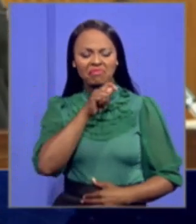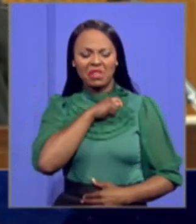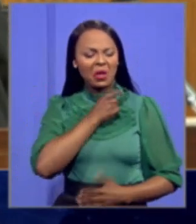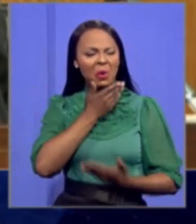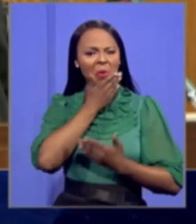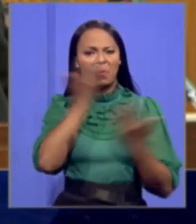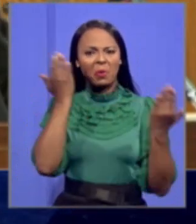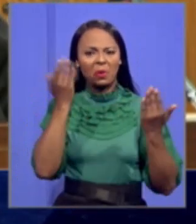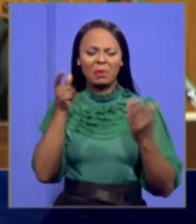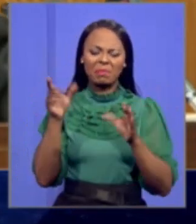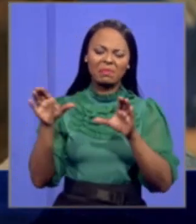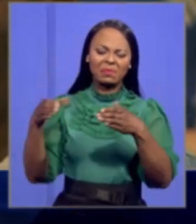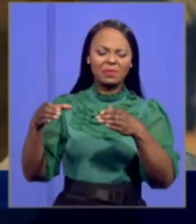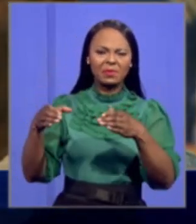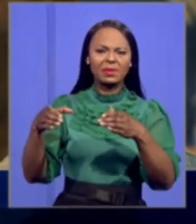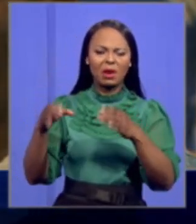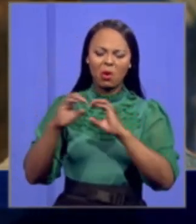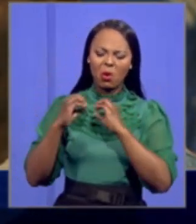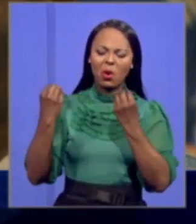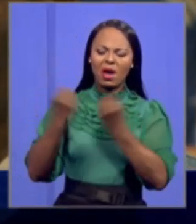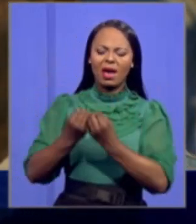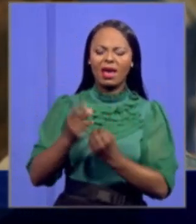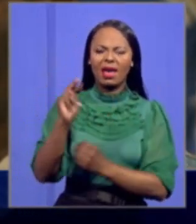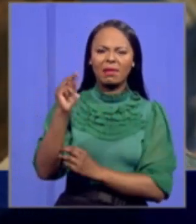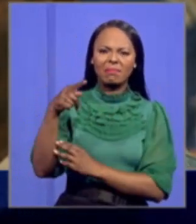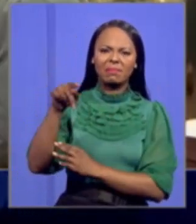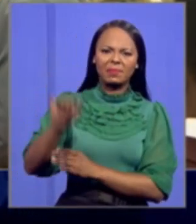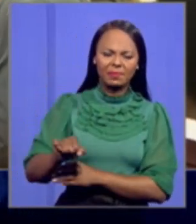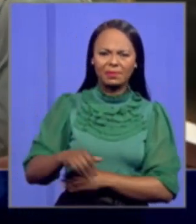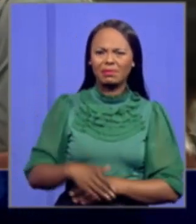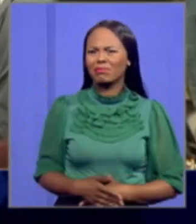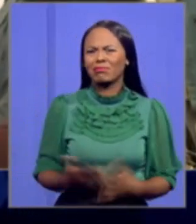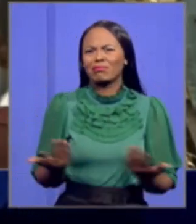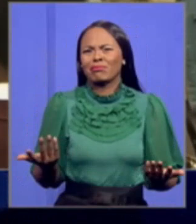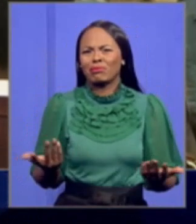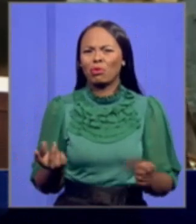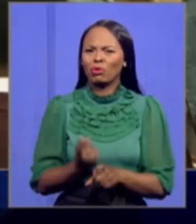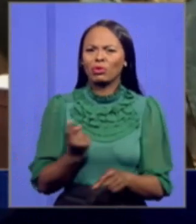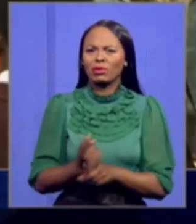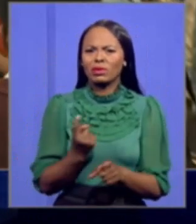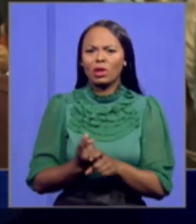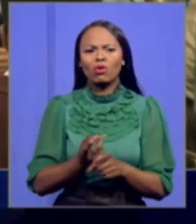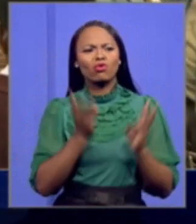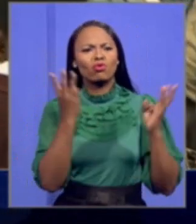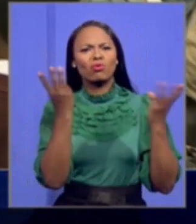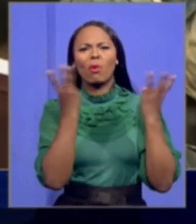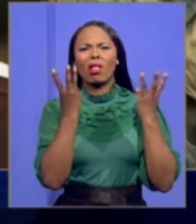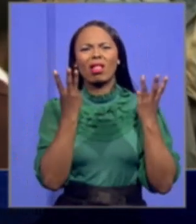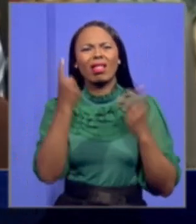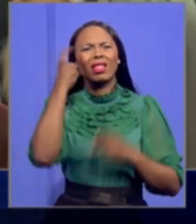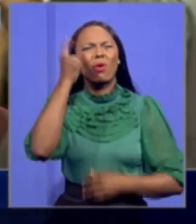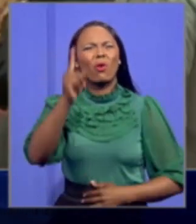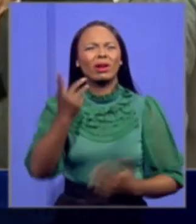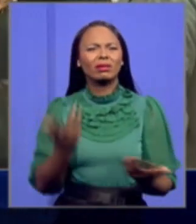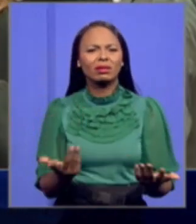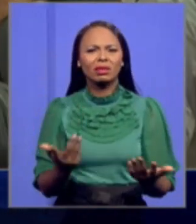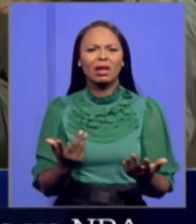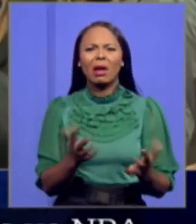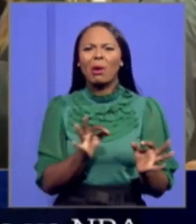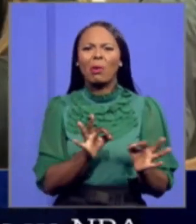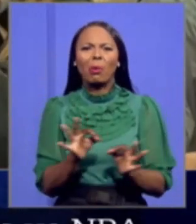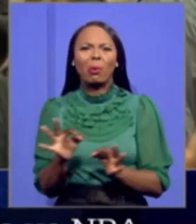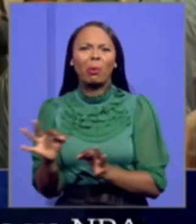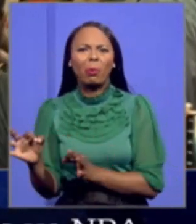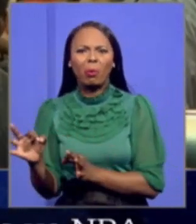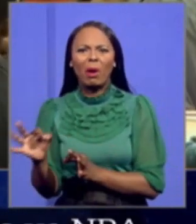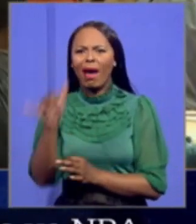in these organizations that we should have. I mean, what is ordinary citizens supposed to think about this? You are bombarded